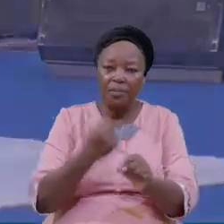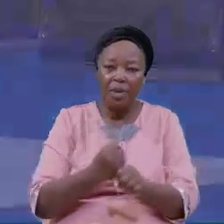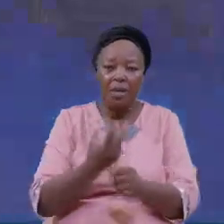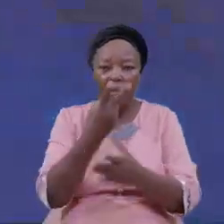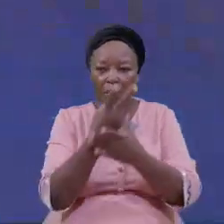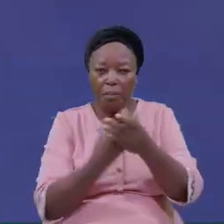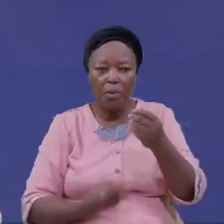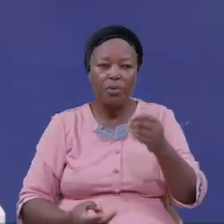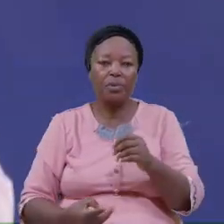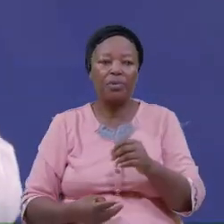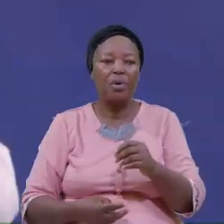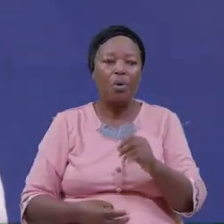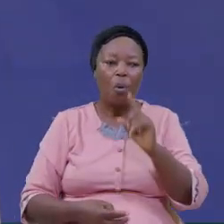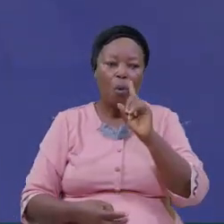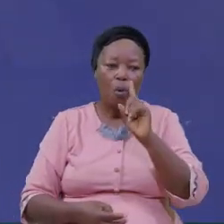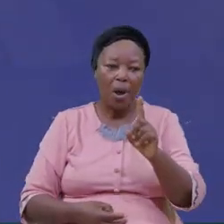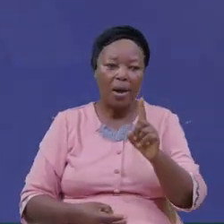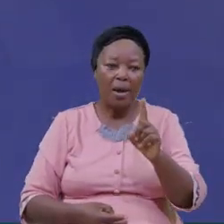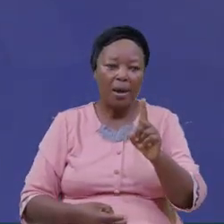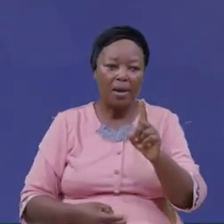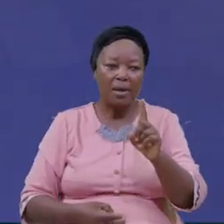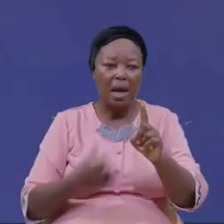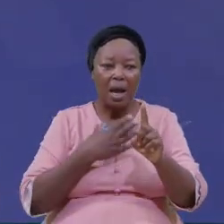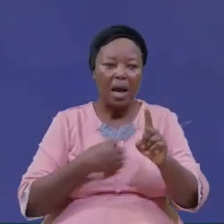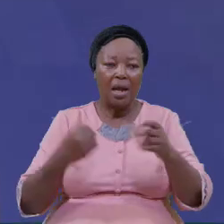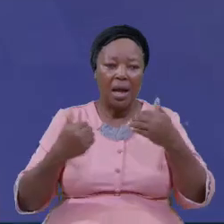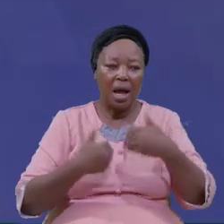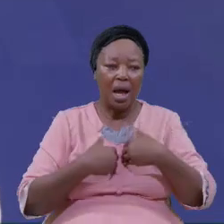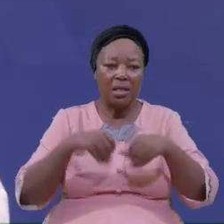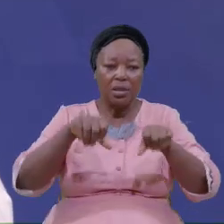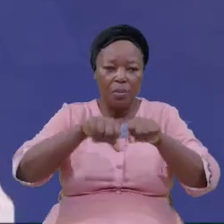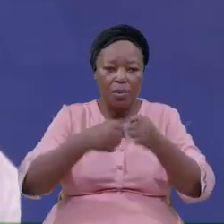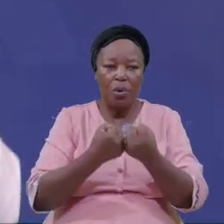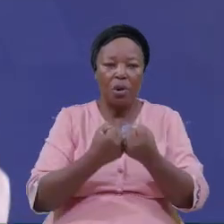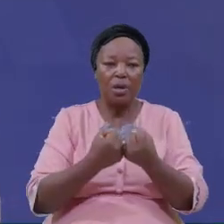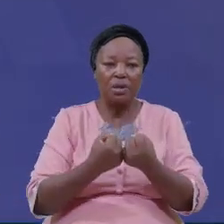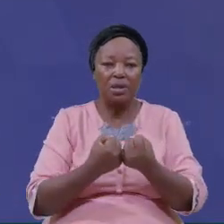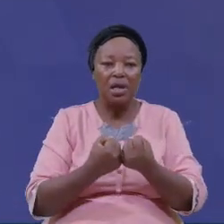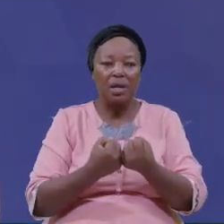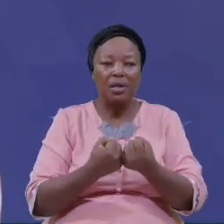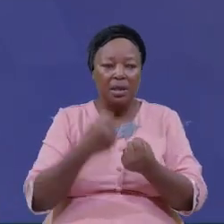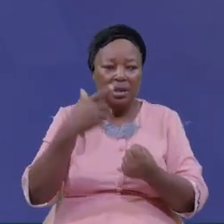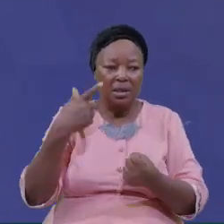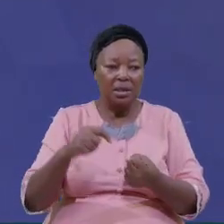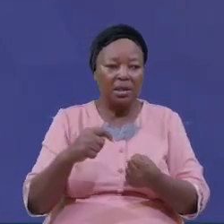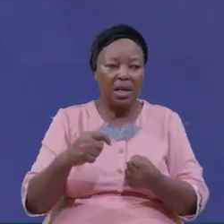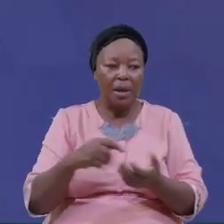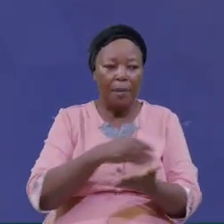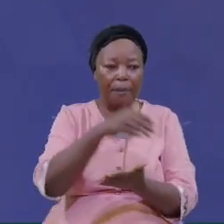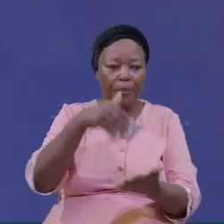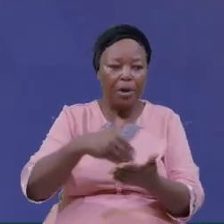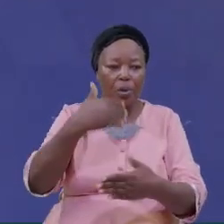one, and he has broken down the middle wall